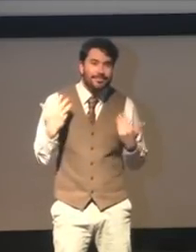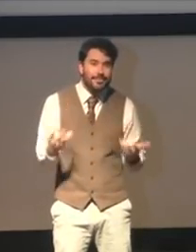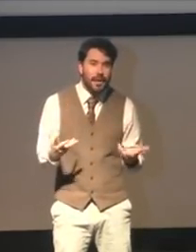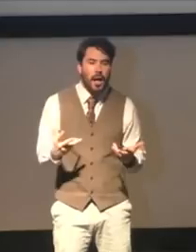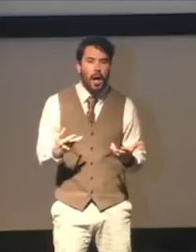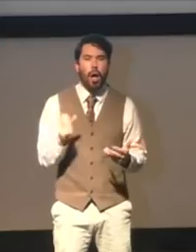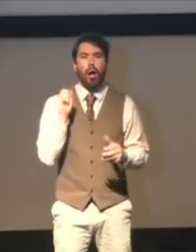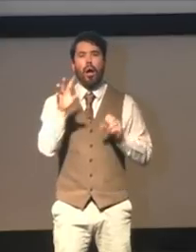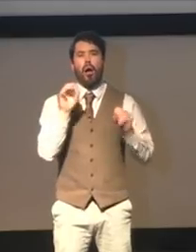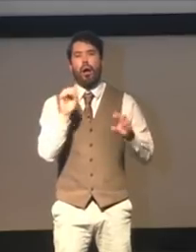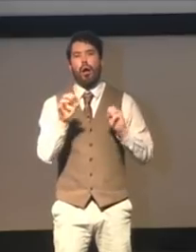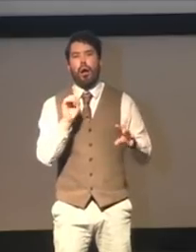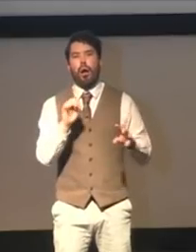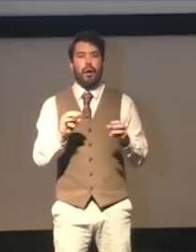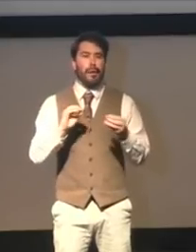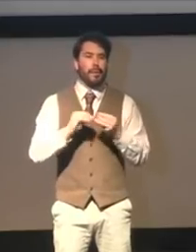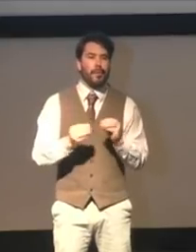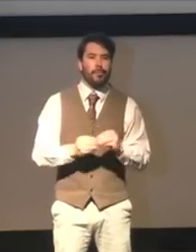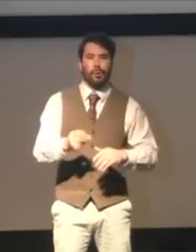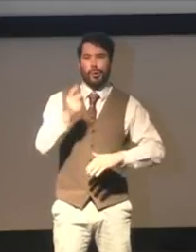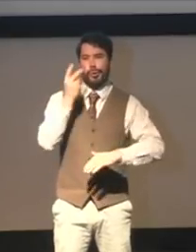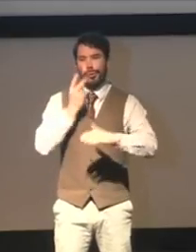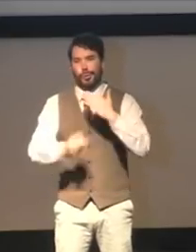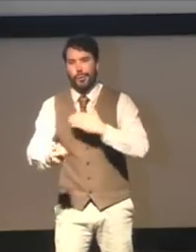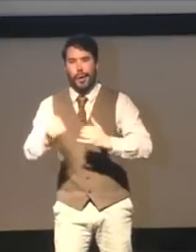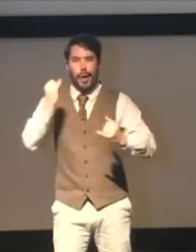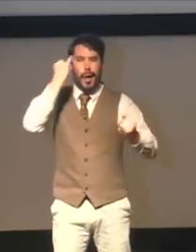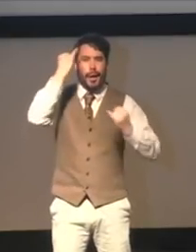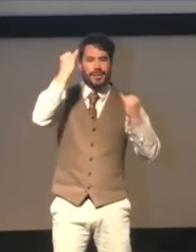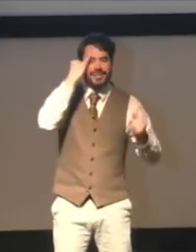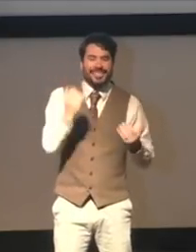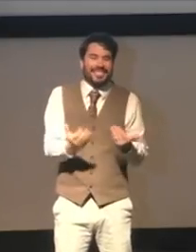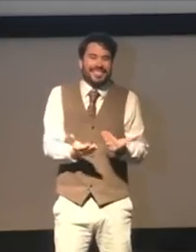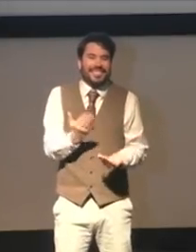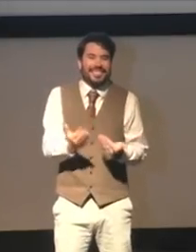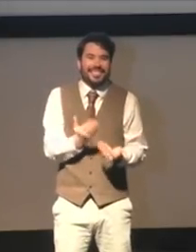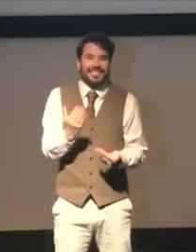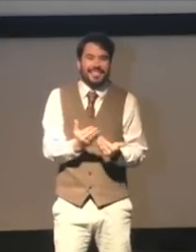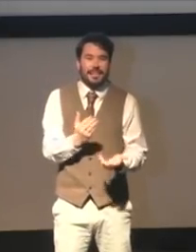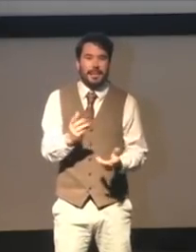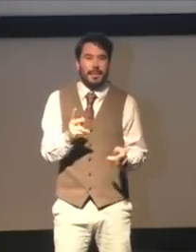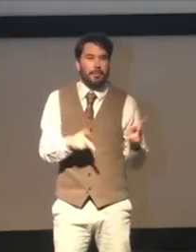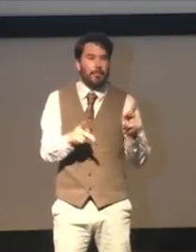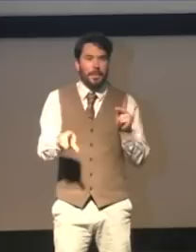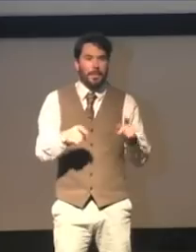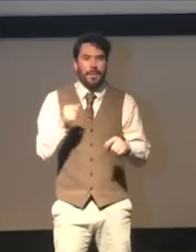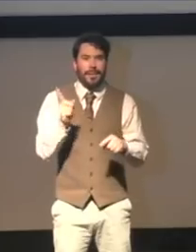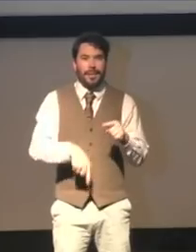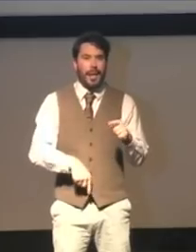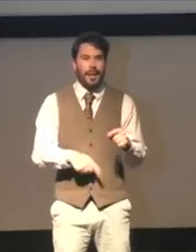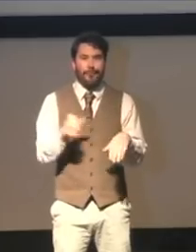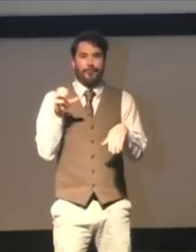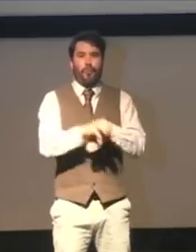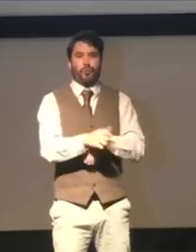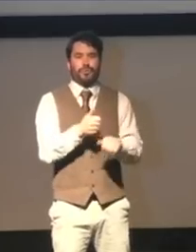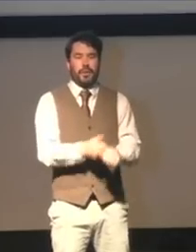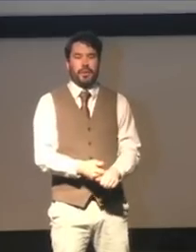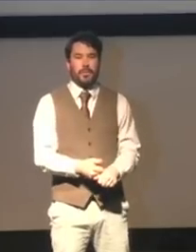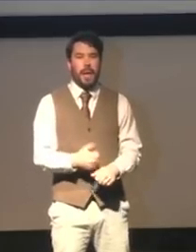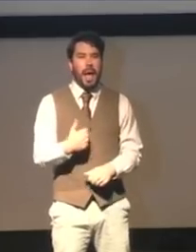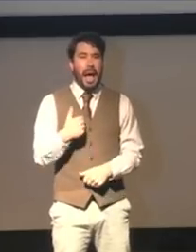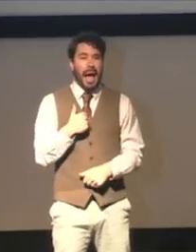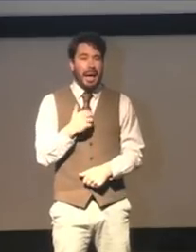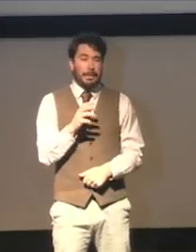especially if people don't hold you to them. But it's likely that we're going to be dealing with this for, I'm estimating 2